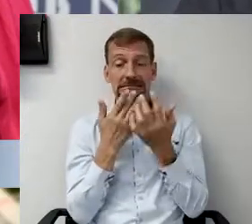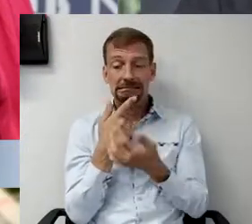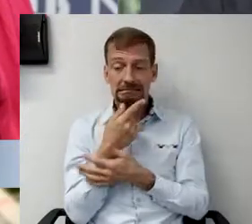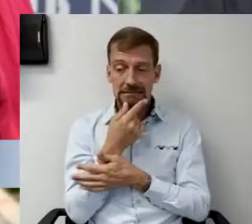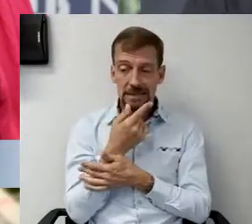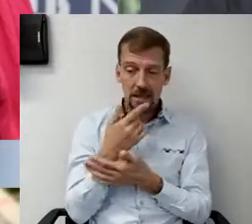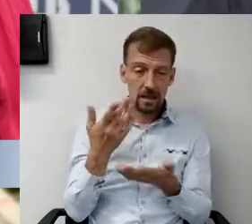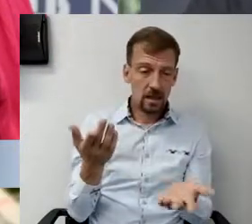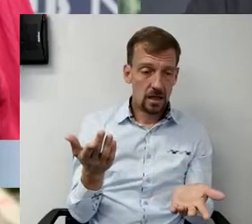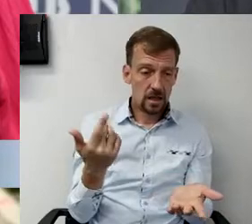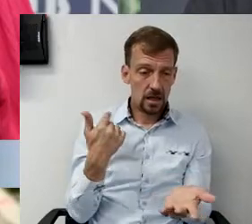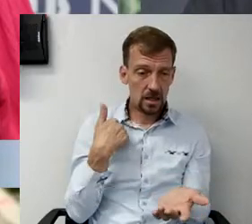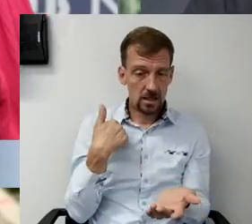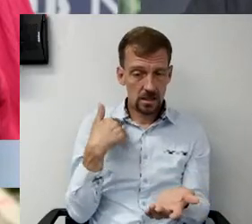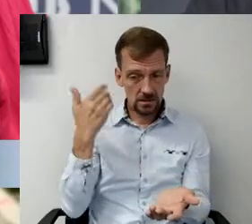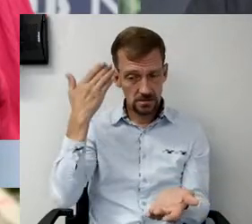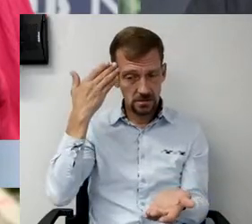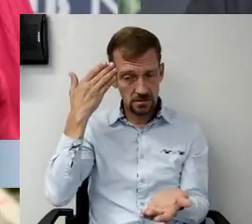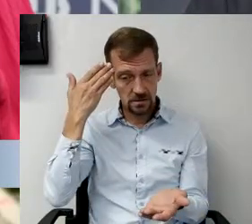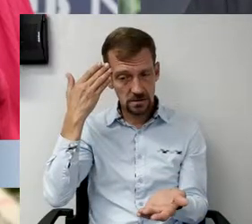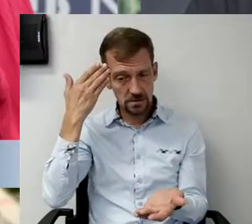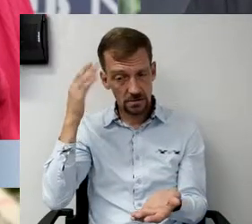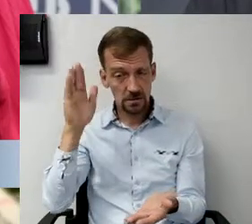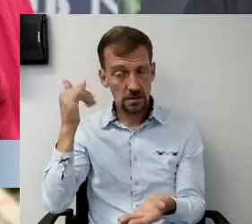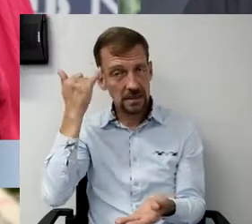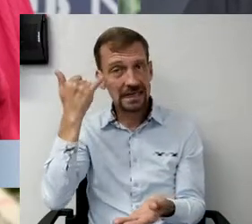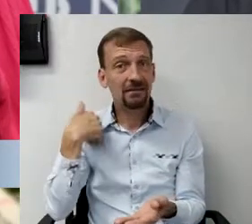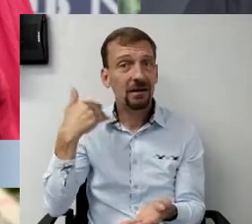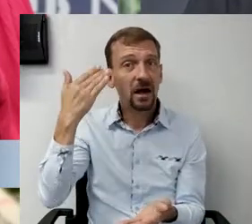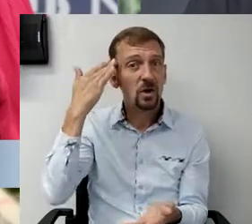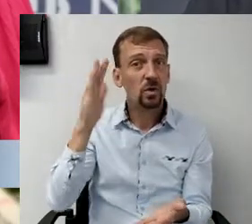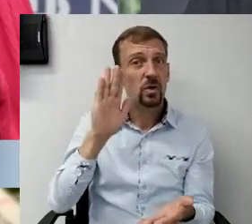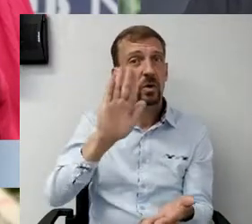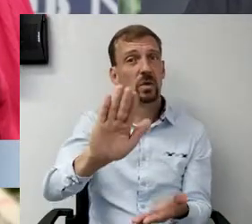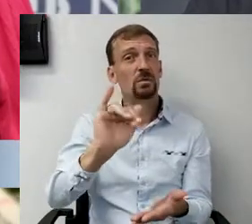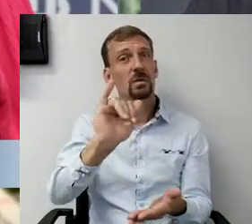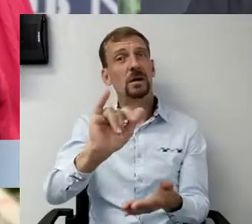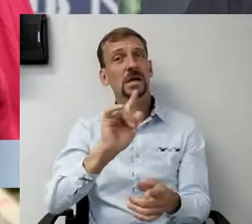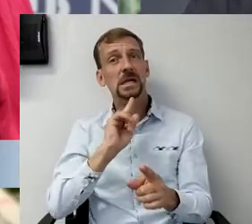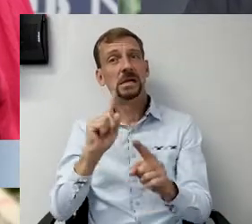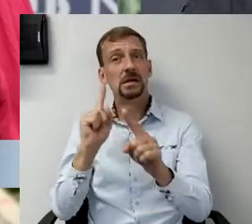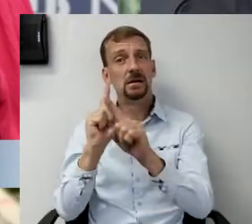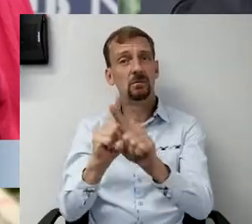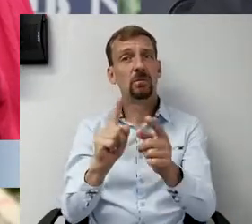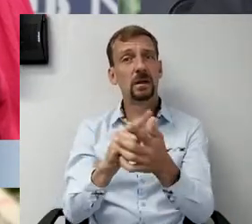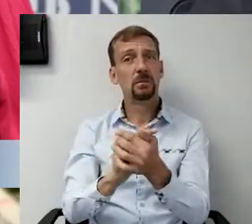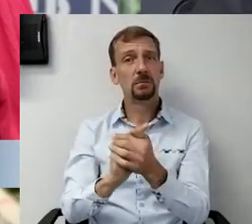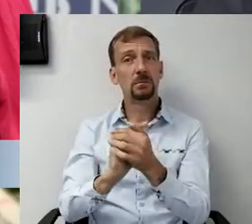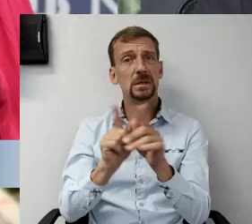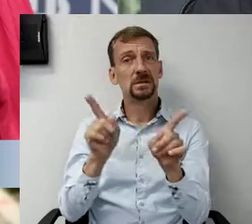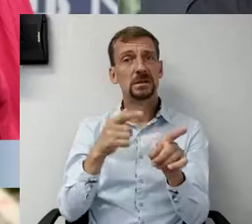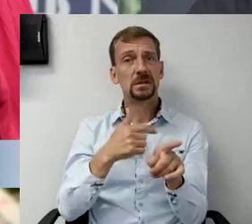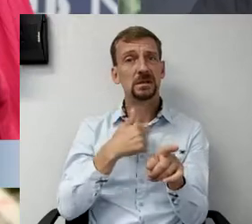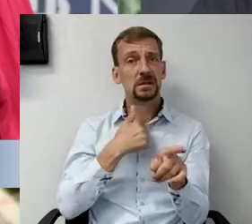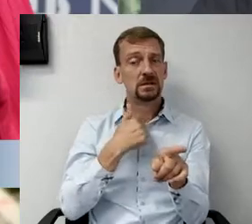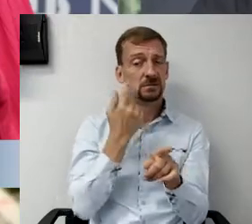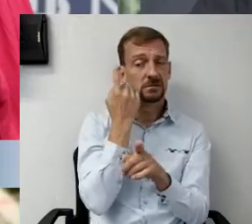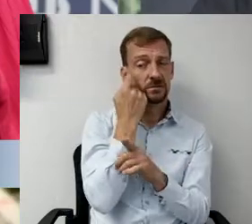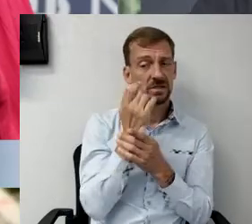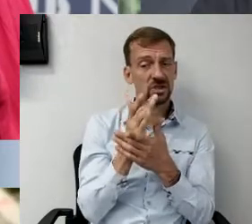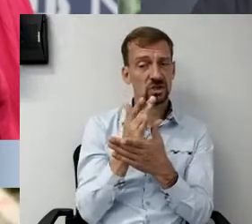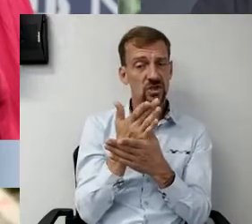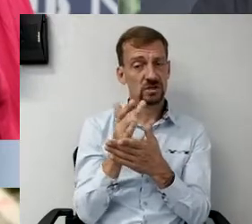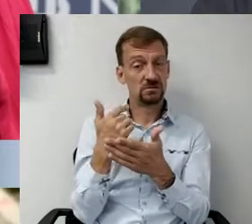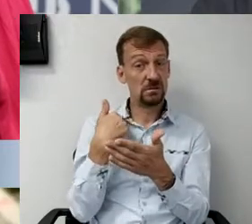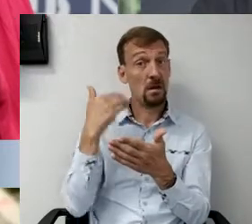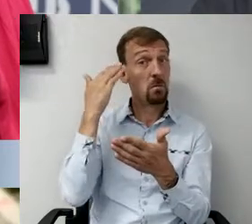don't know if I know the answer to that. I mean, certainly, as I just shared a moment ago, I know what